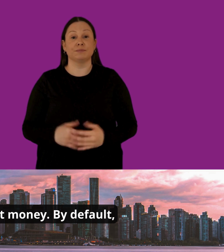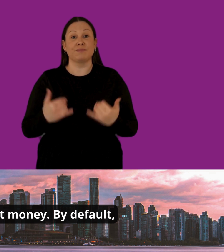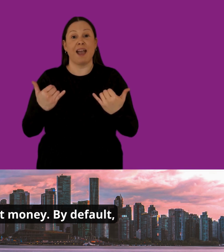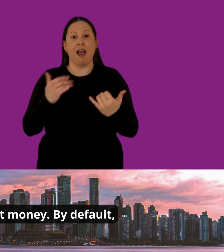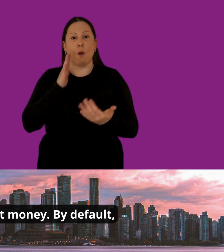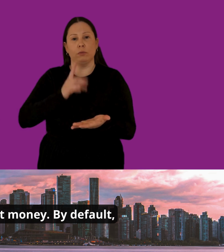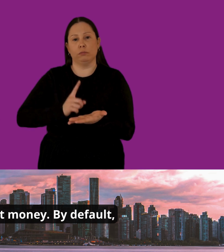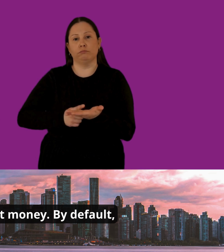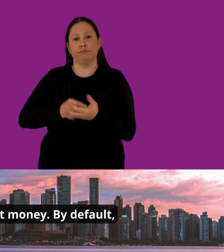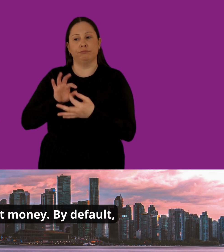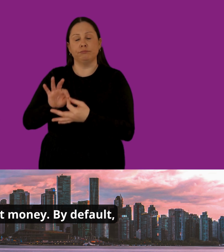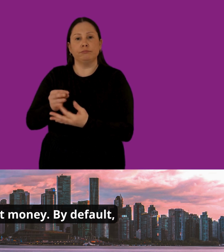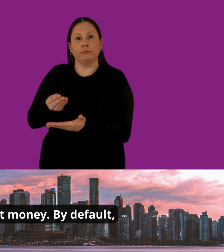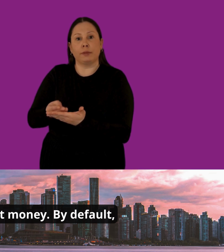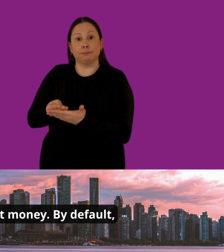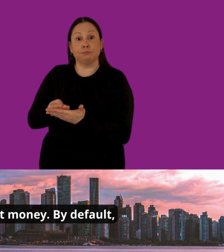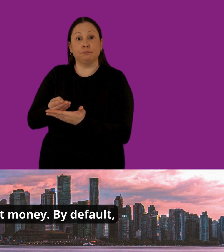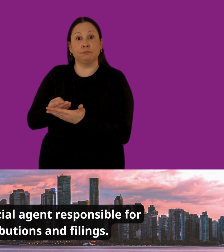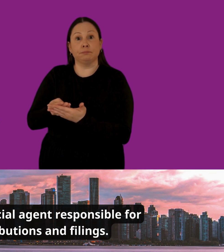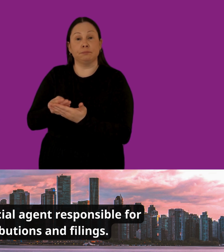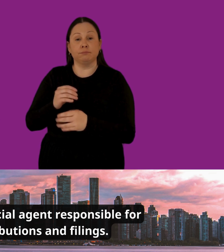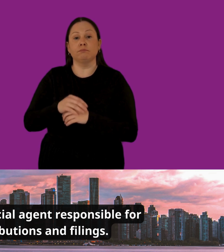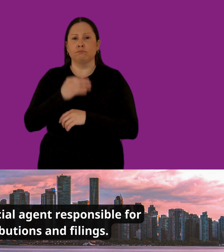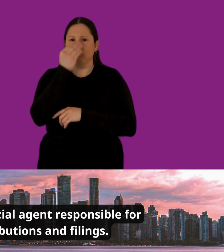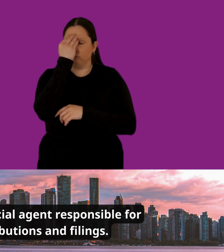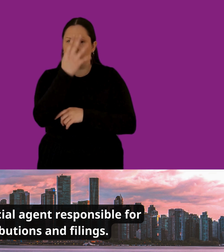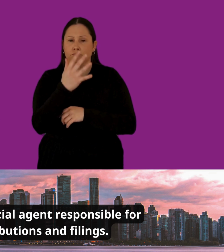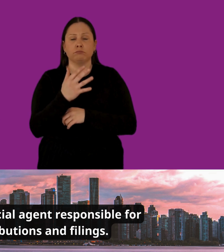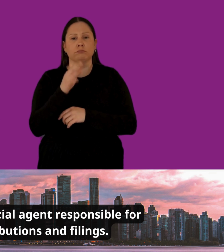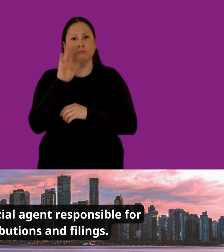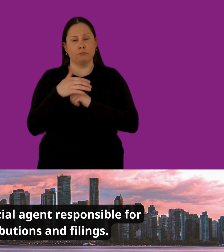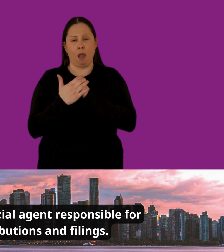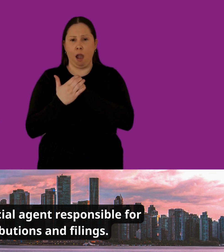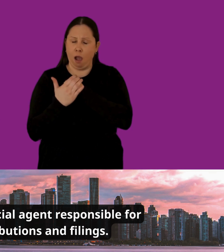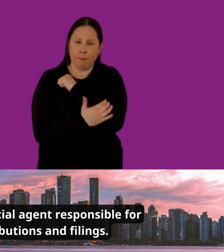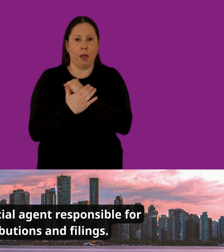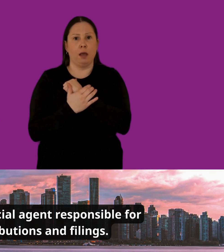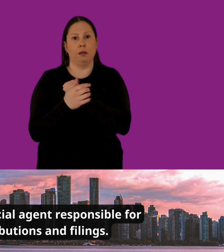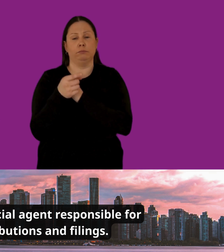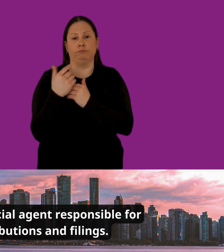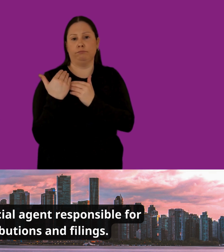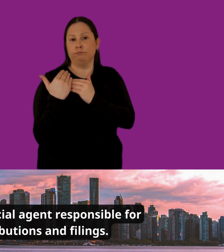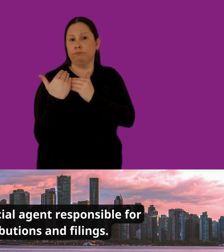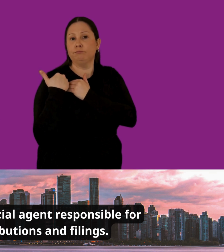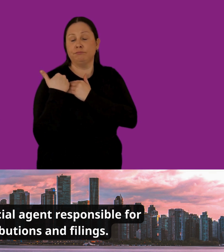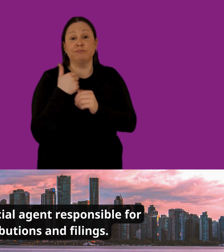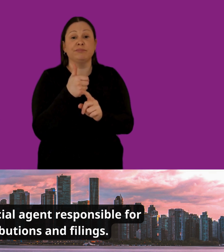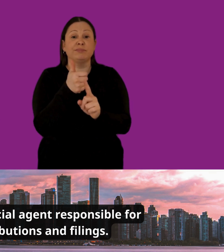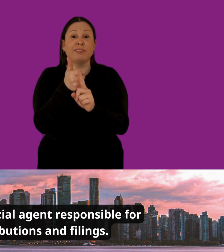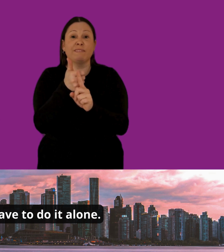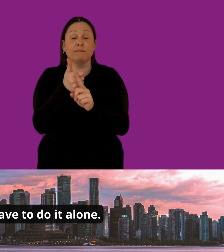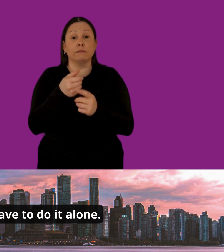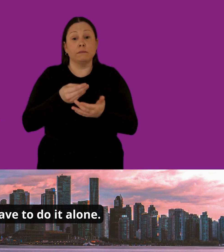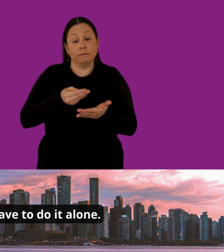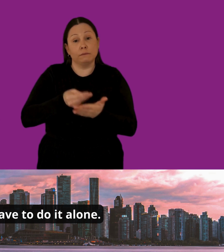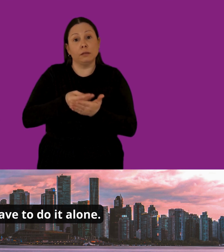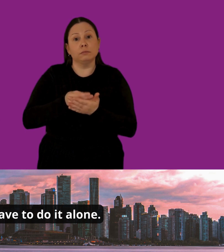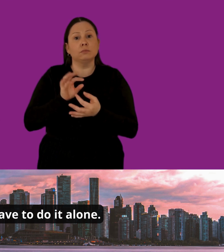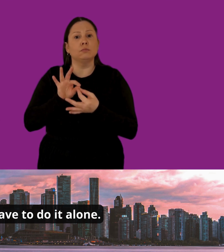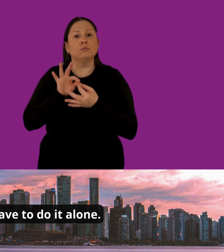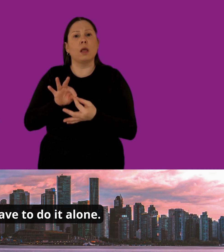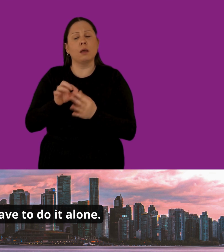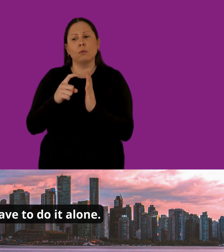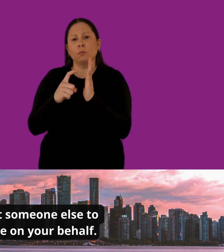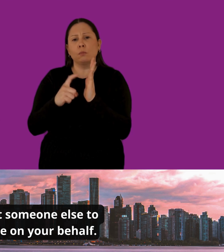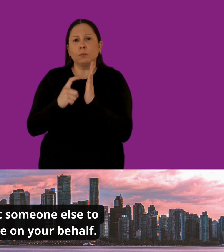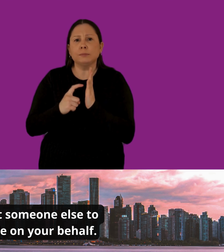Now, a word about money. By default, you're your own financial agent responsible for managing contributions and filings, but you don't have